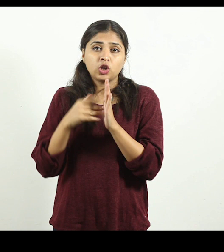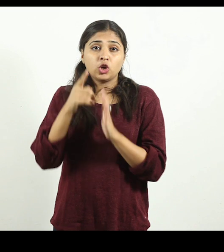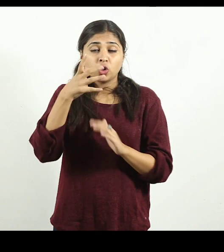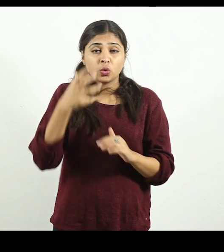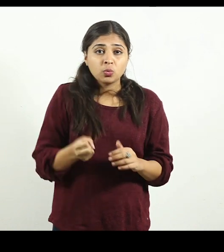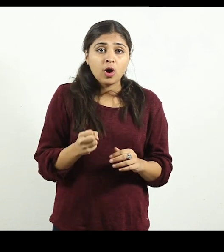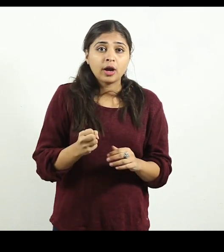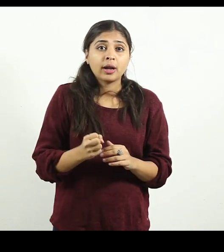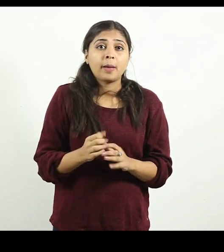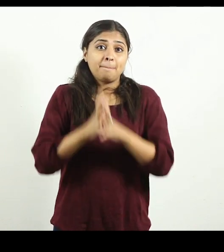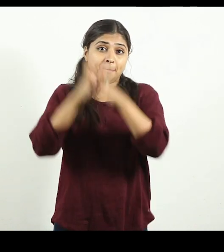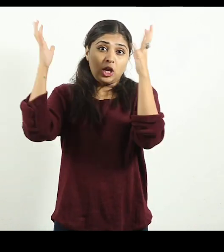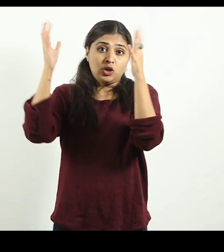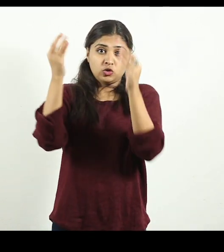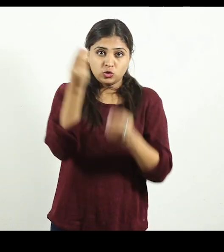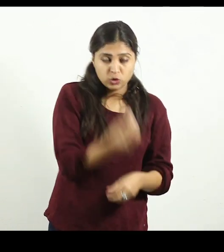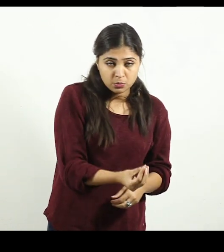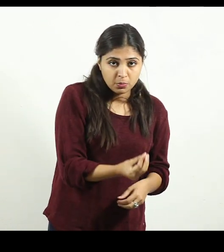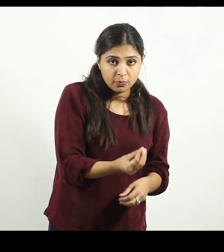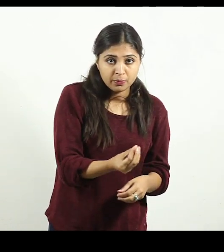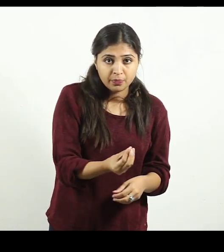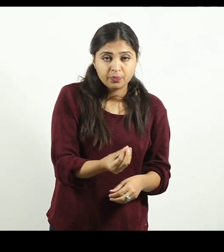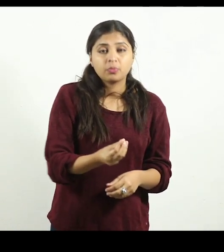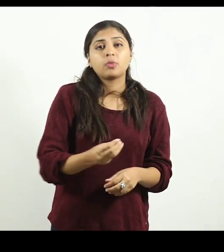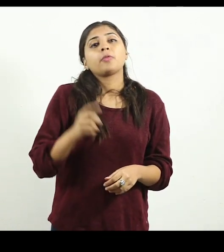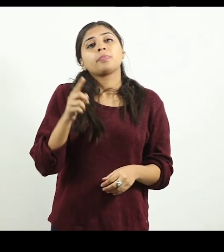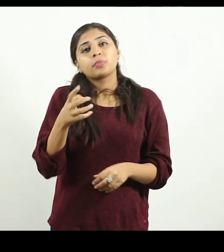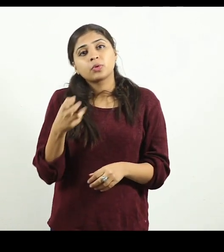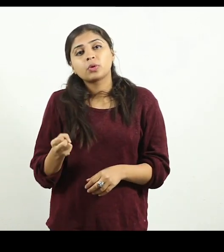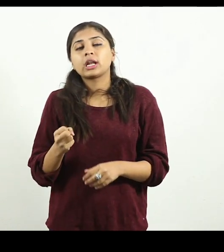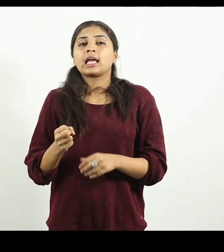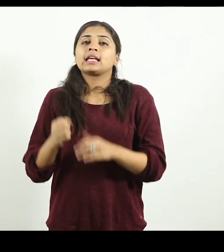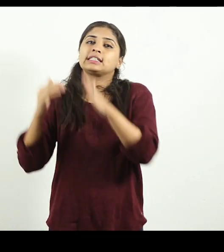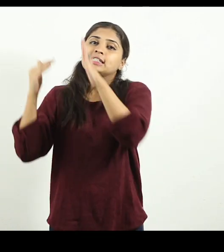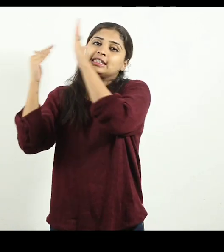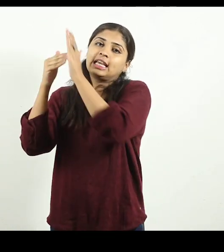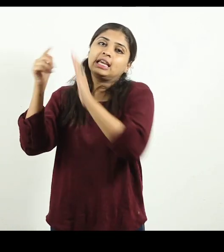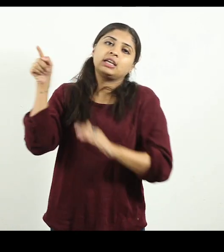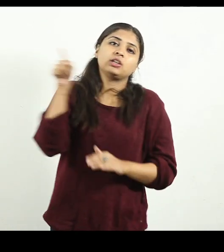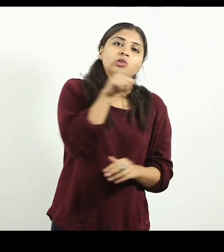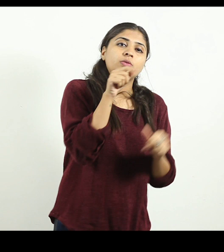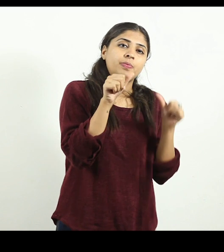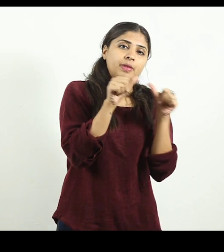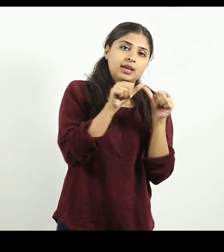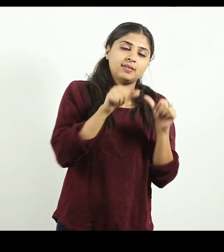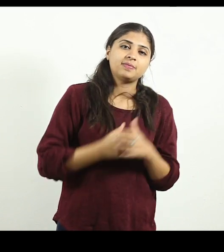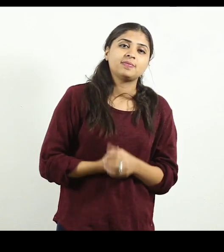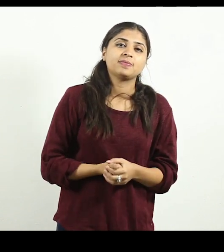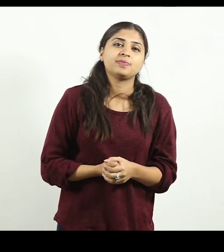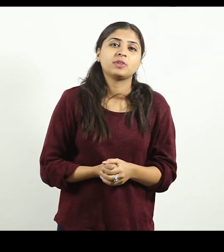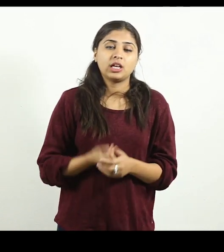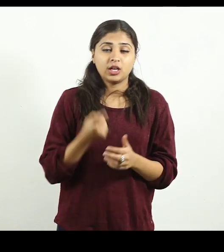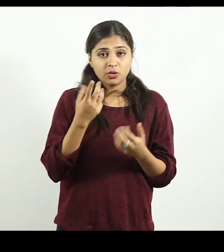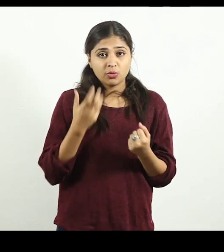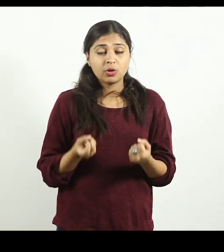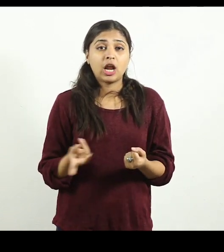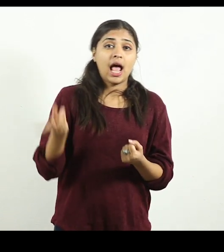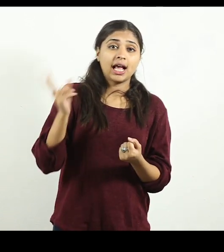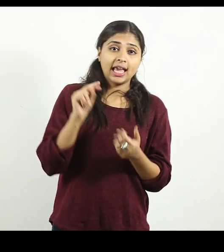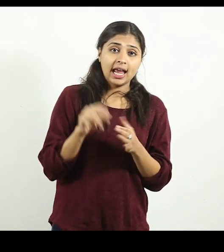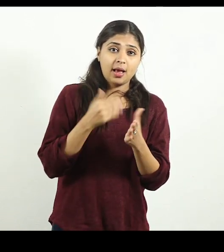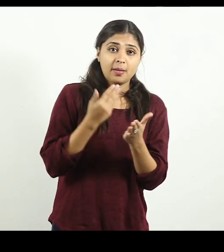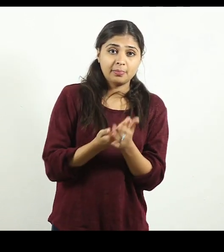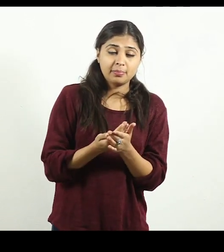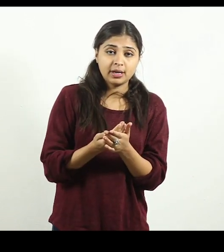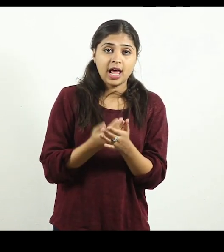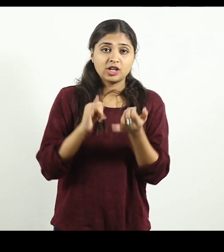descending to largest to smallest order, click Z to A. To reapply a sort after you change the data, click